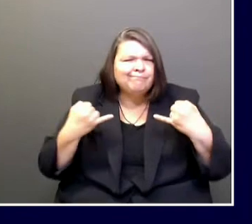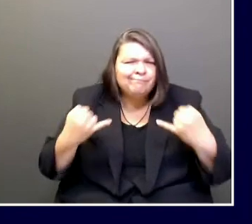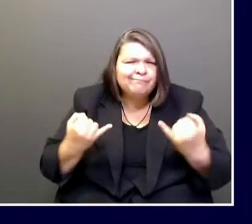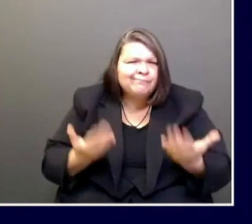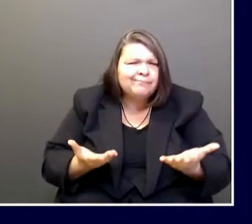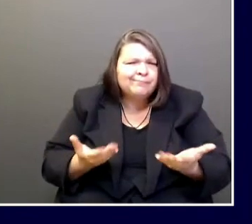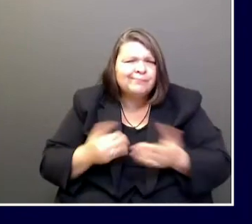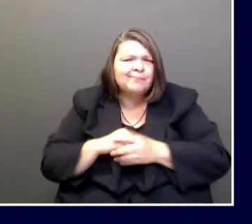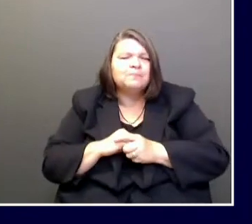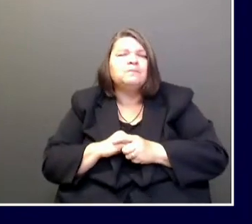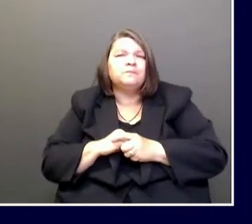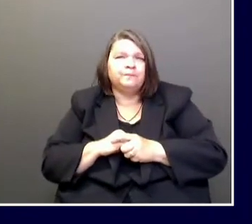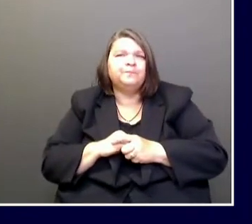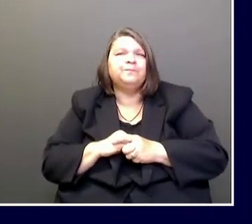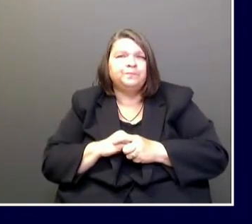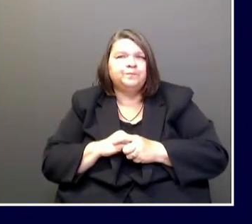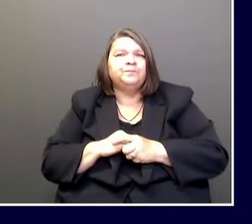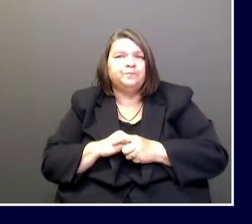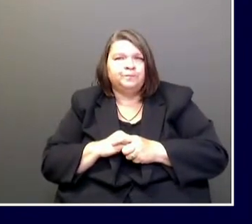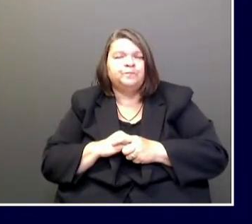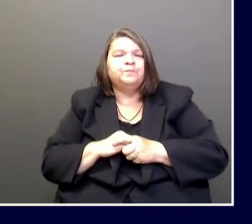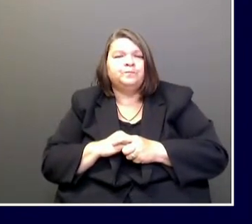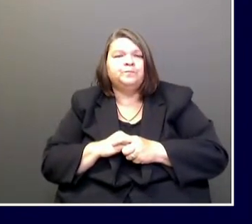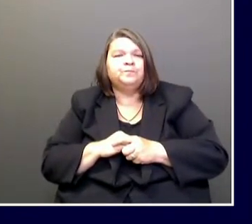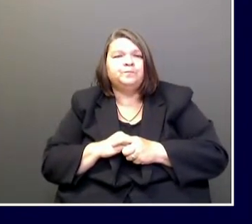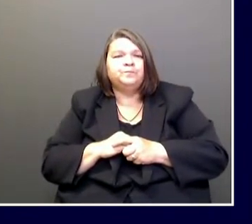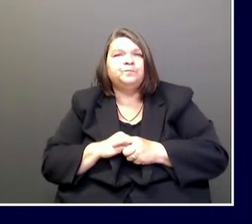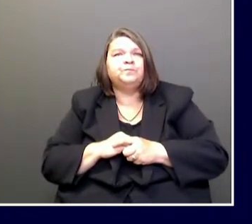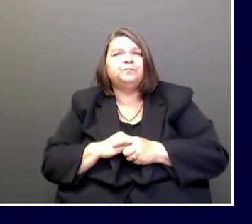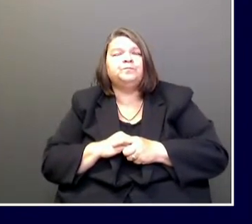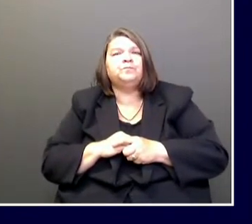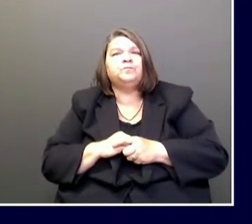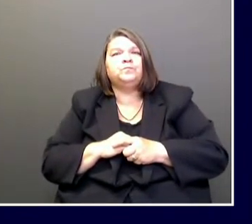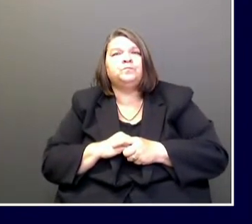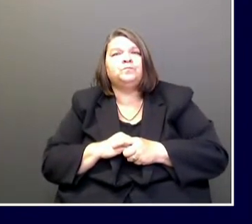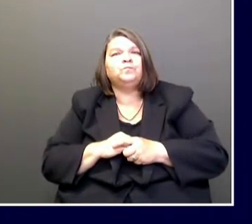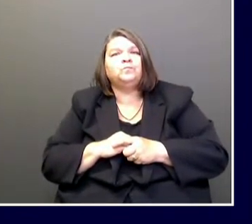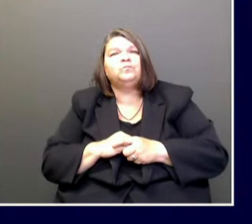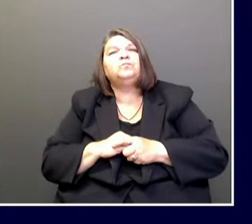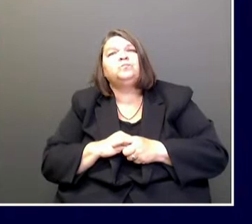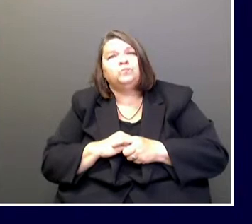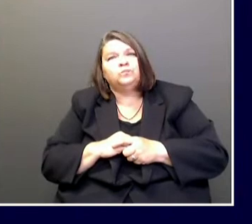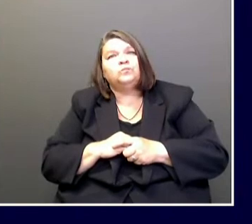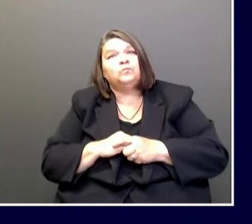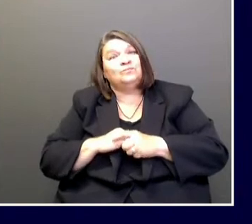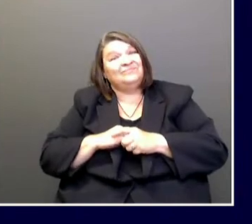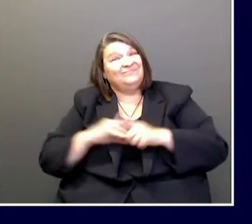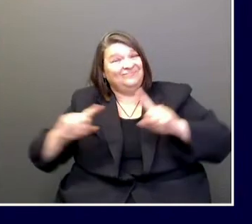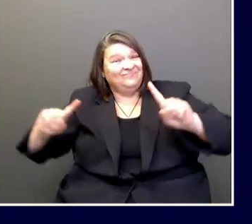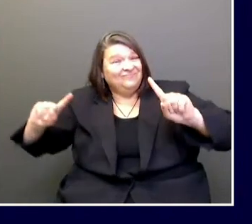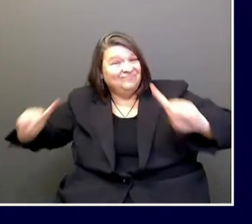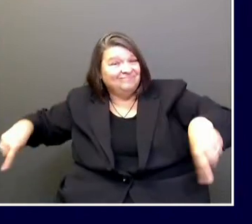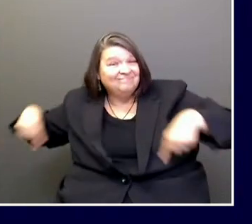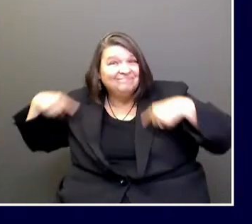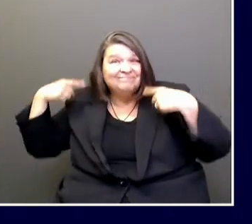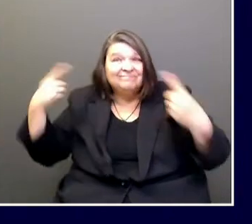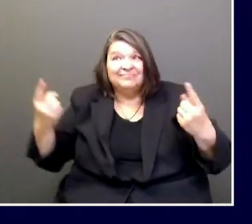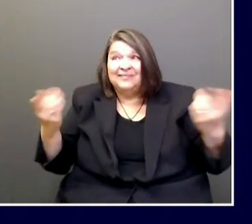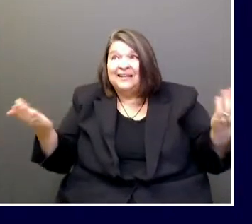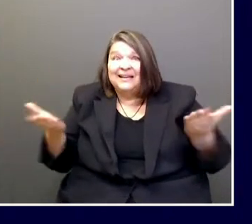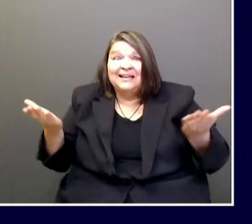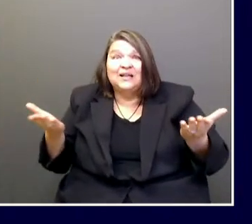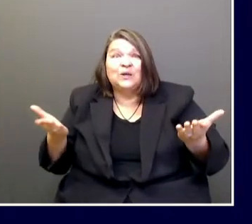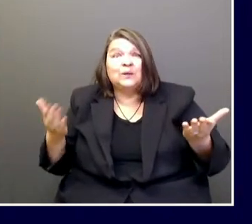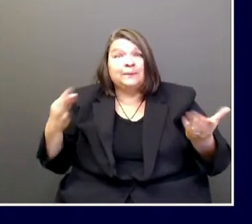And, I guess there, Megan, again, throughout the pandemic, much of the way that we have